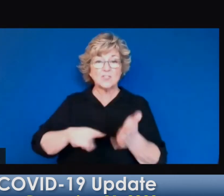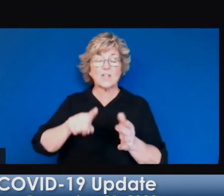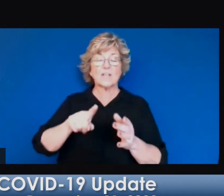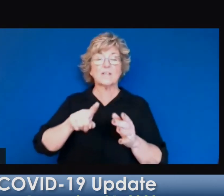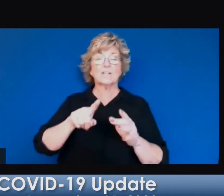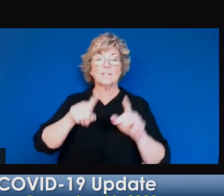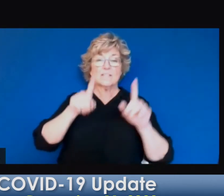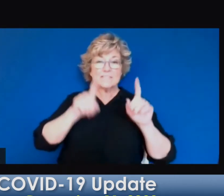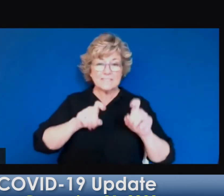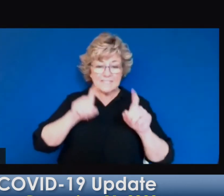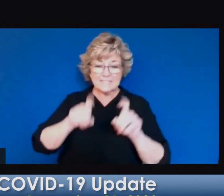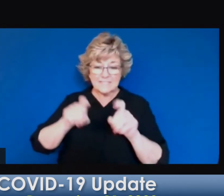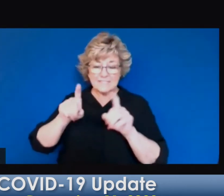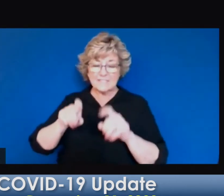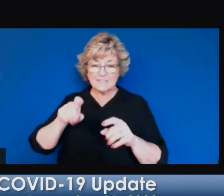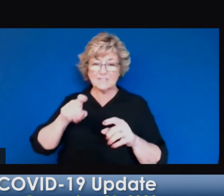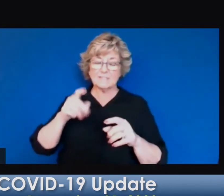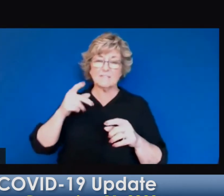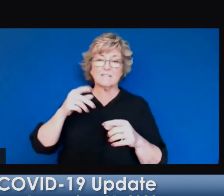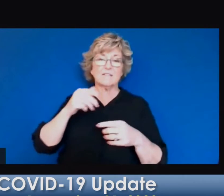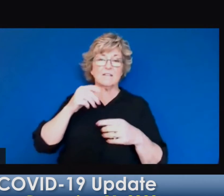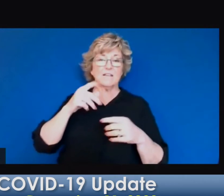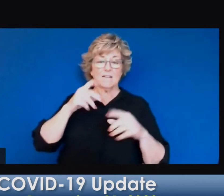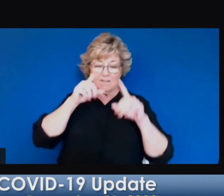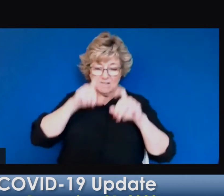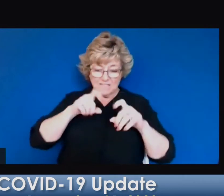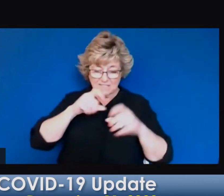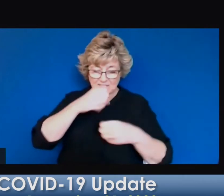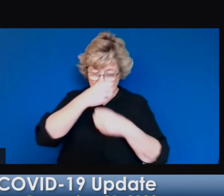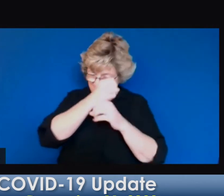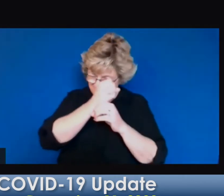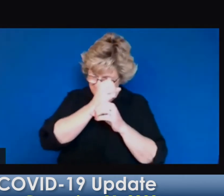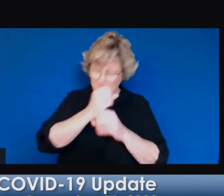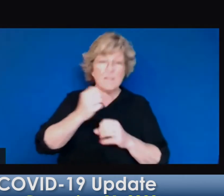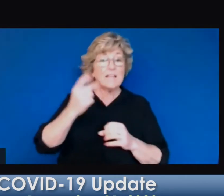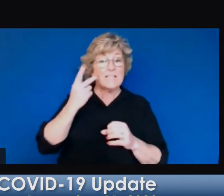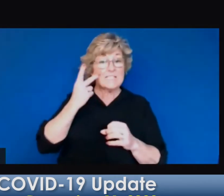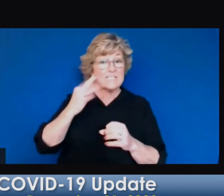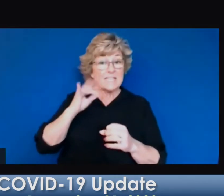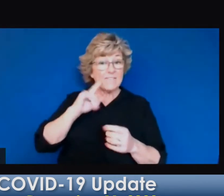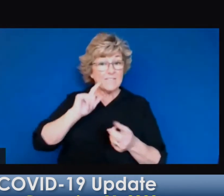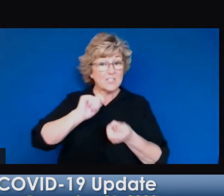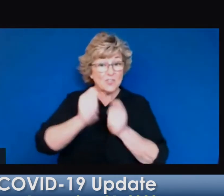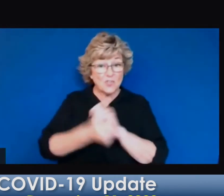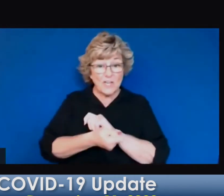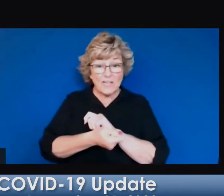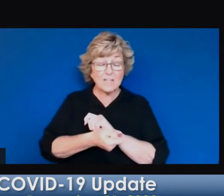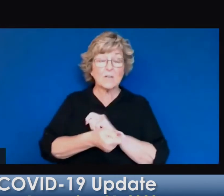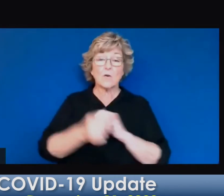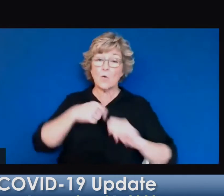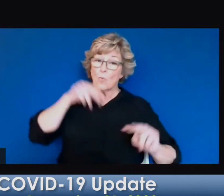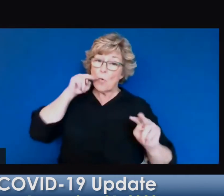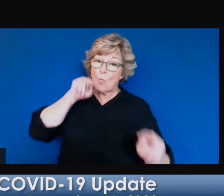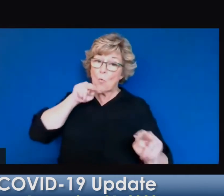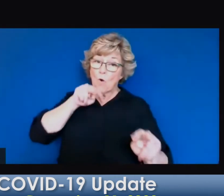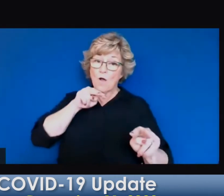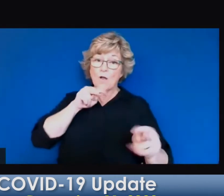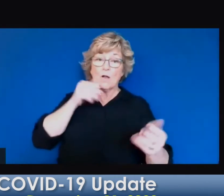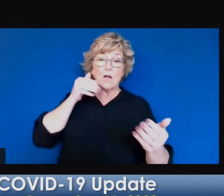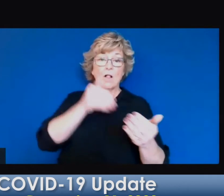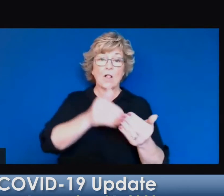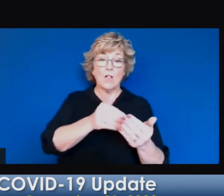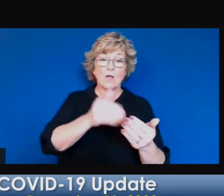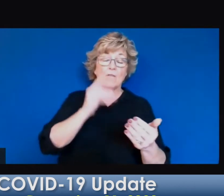specimens to see if the genetic code of the virus is changing at all. So we are watching closely for this